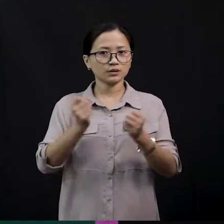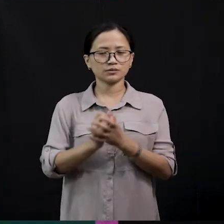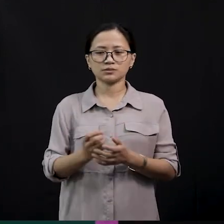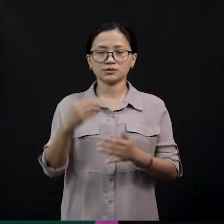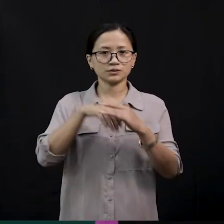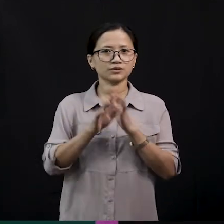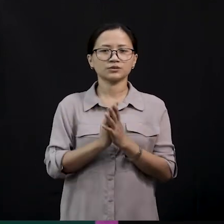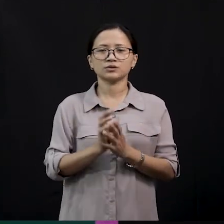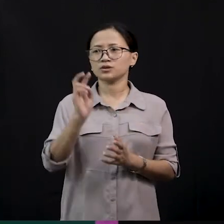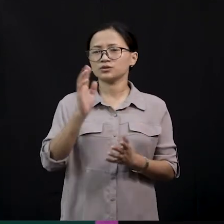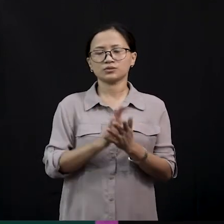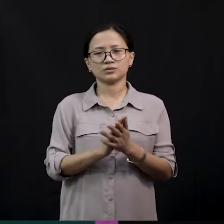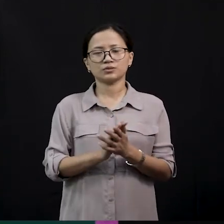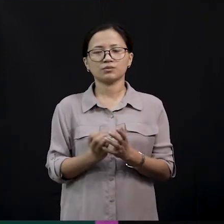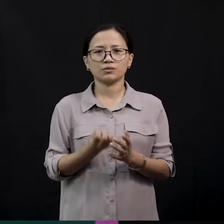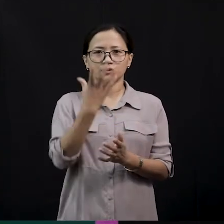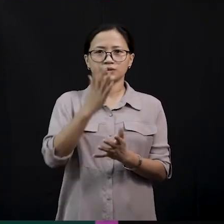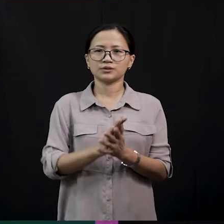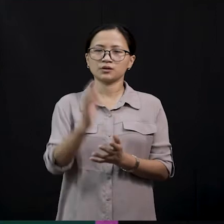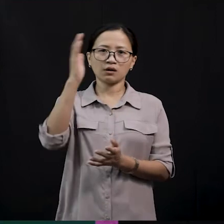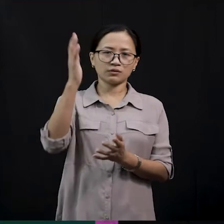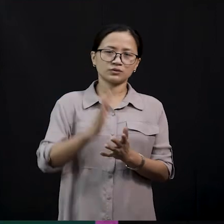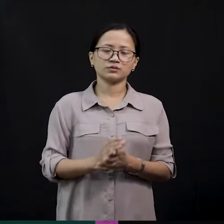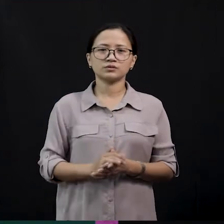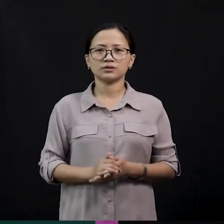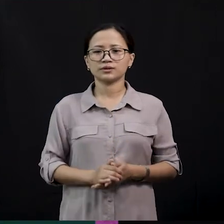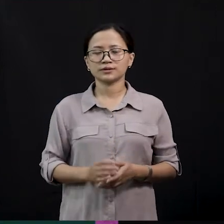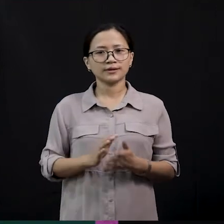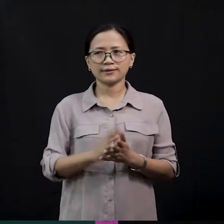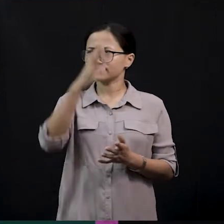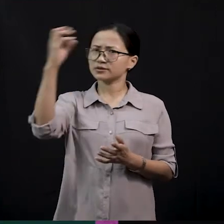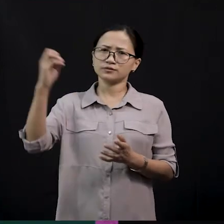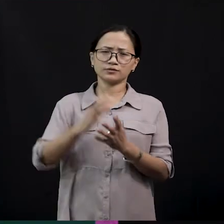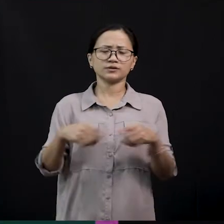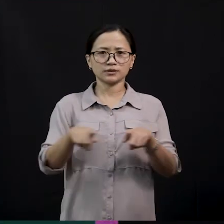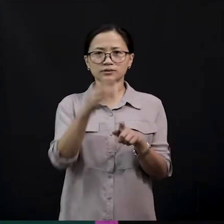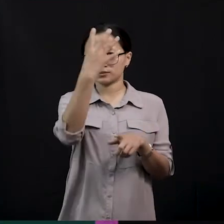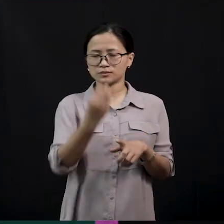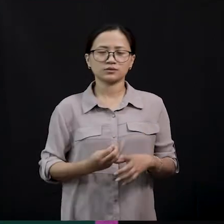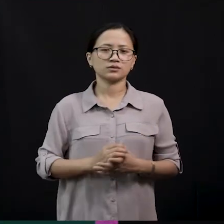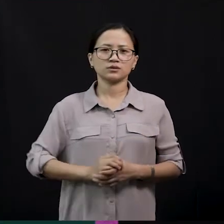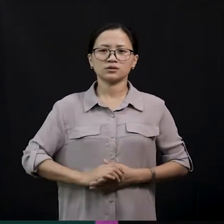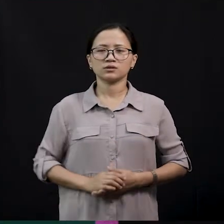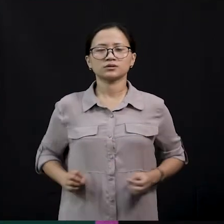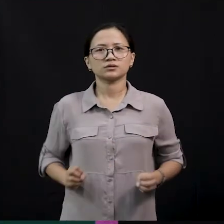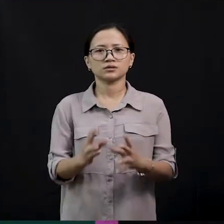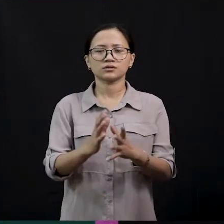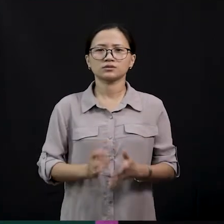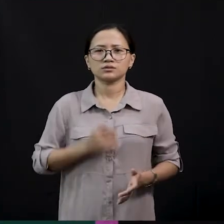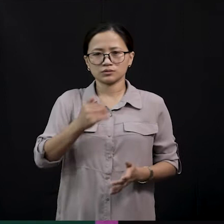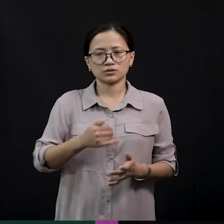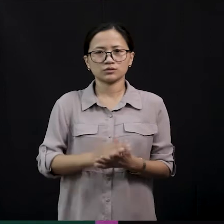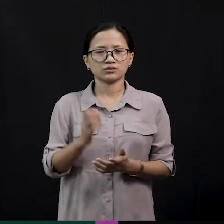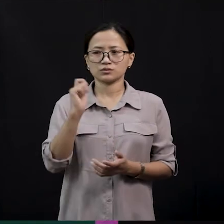into morning, afternoon, and evening or night. So he started early in the morning wishing